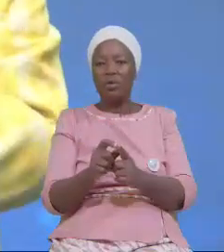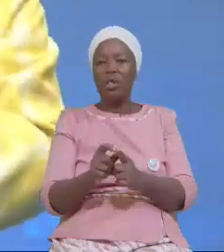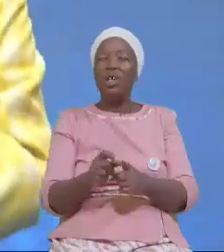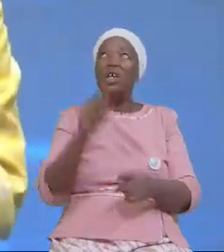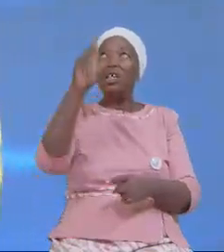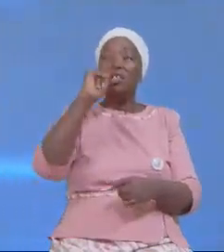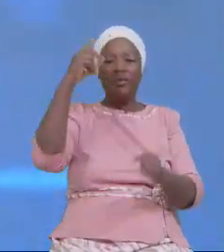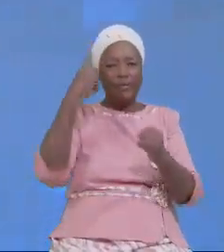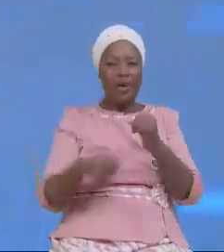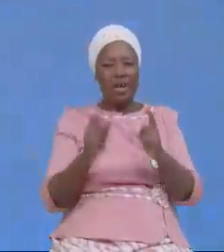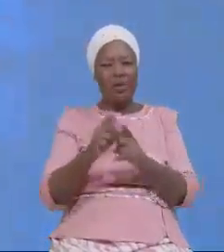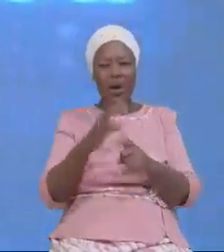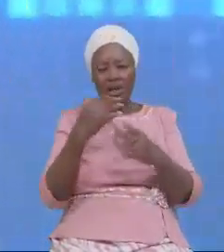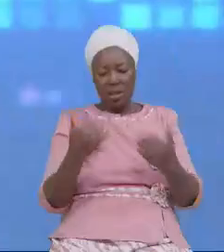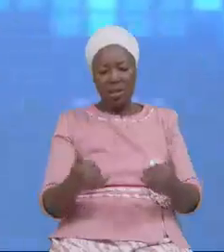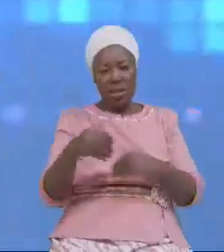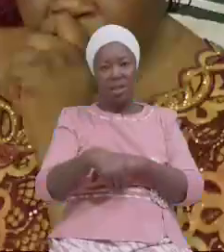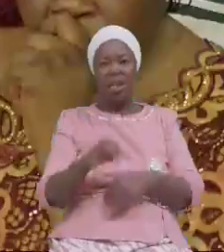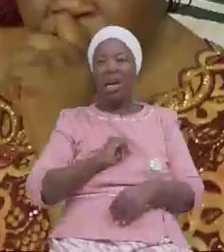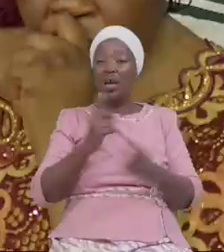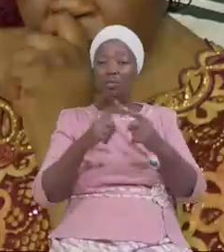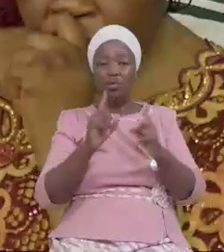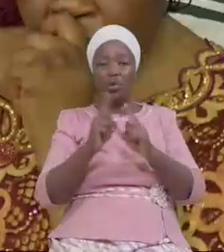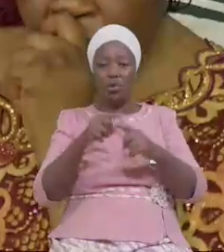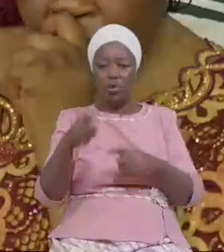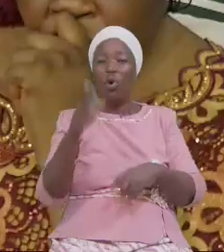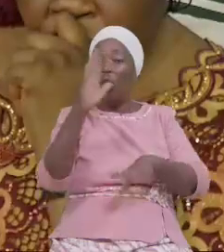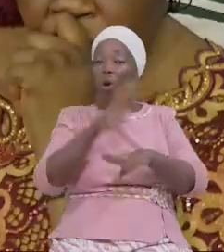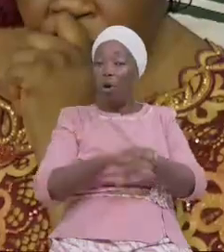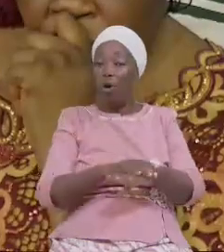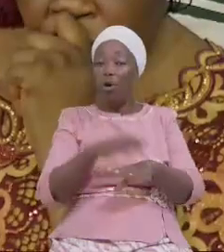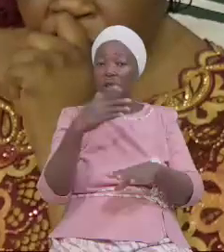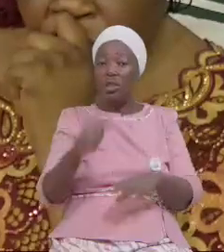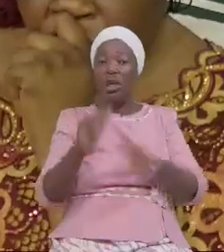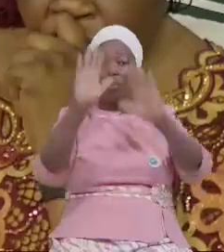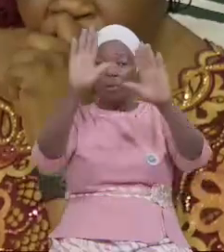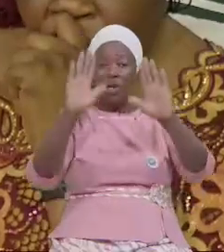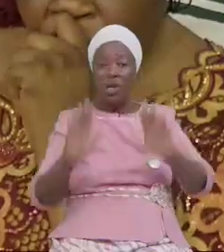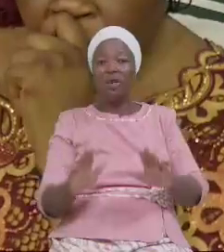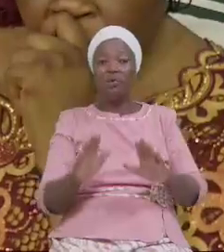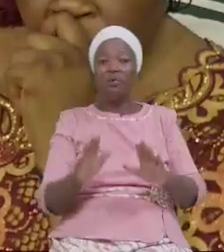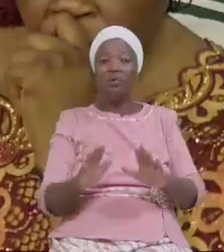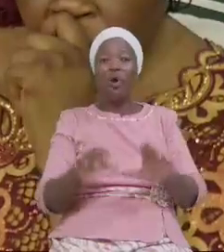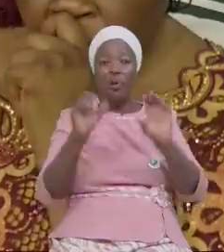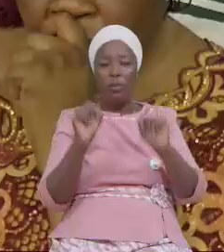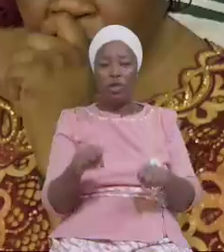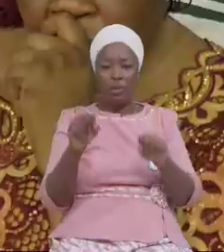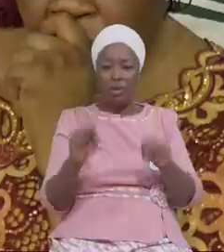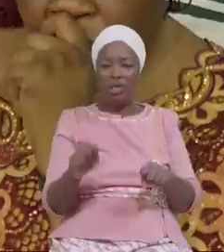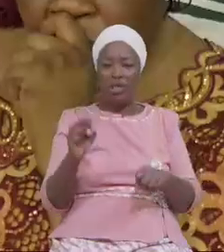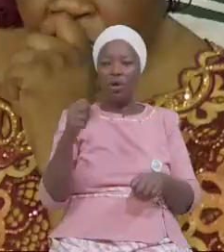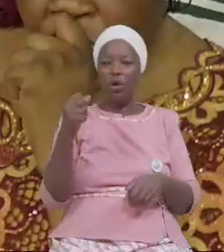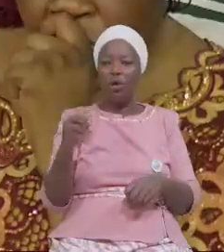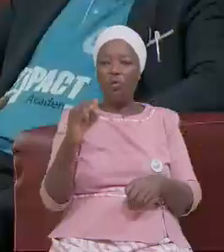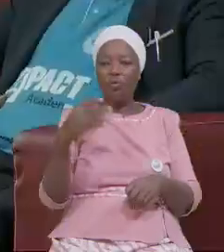And tonight, I come to talk to you on the wonderful possibilities of the